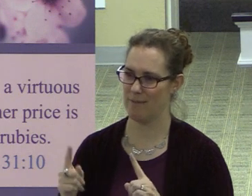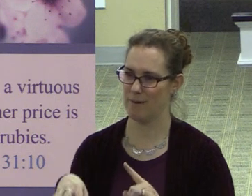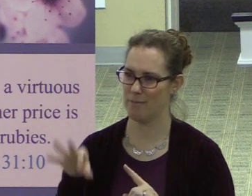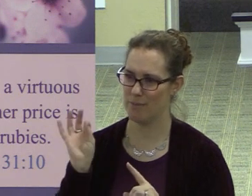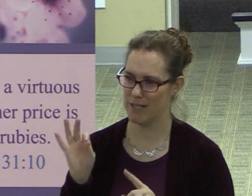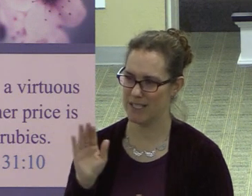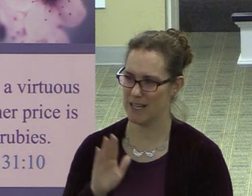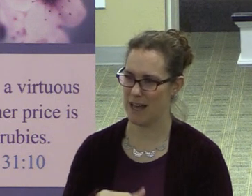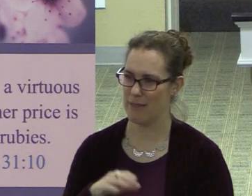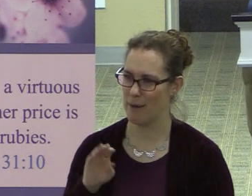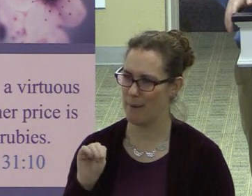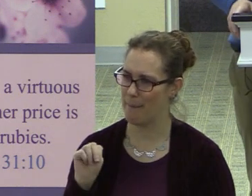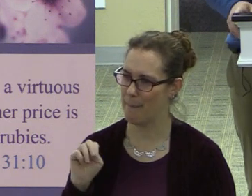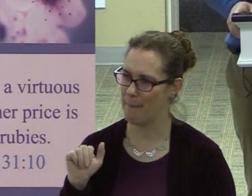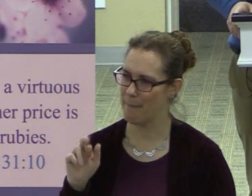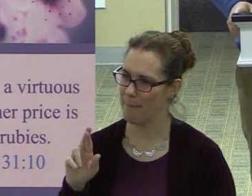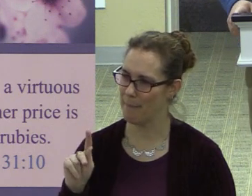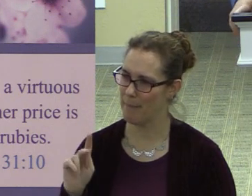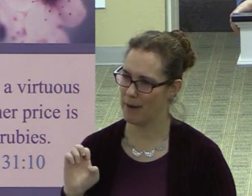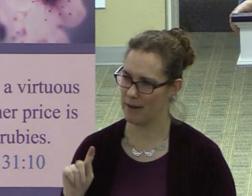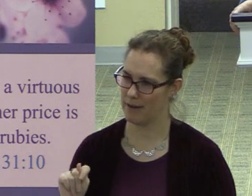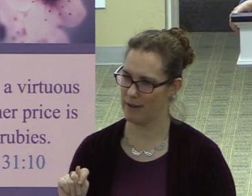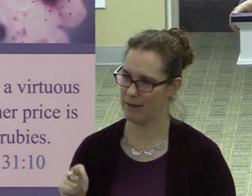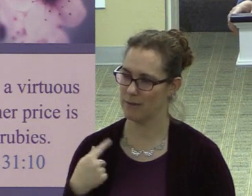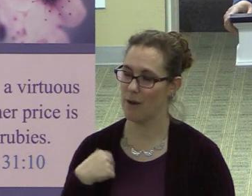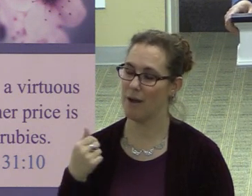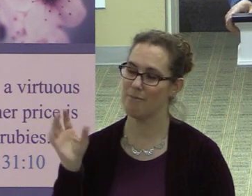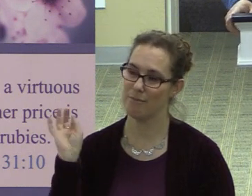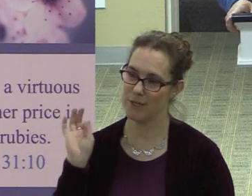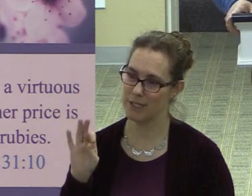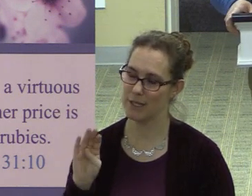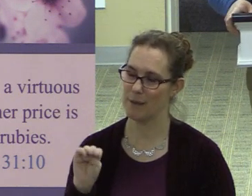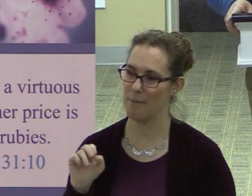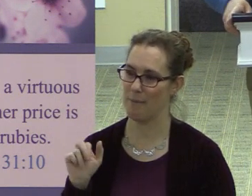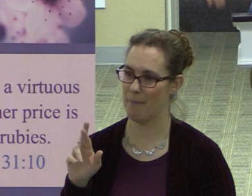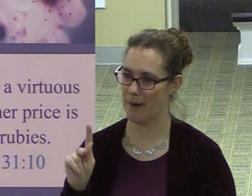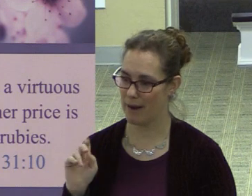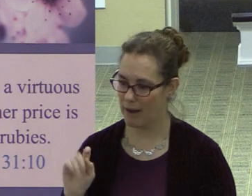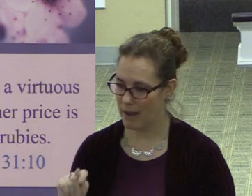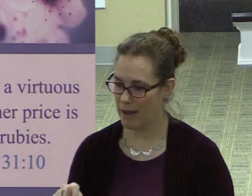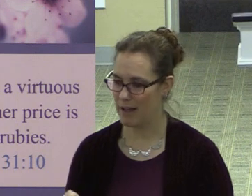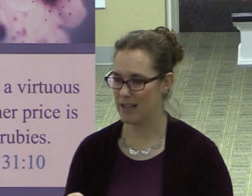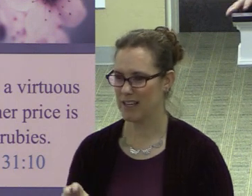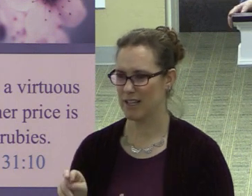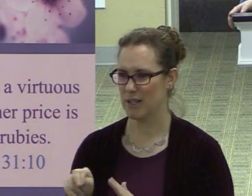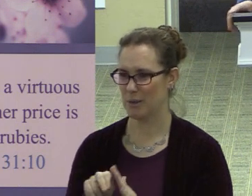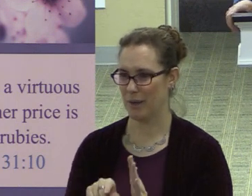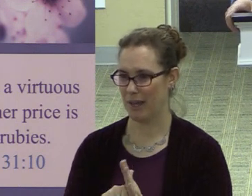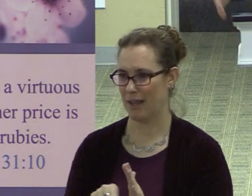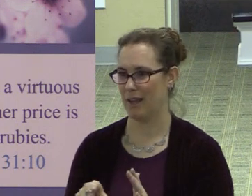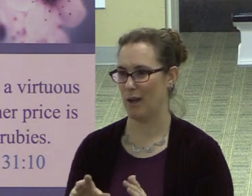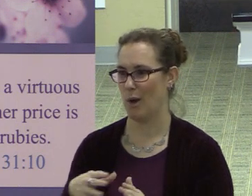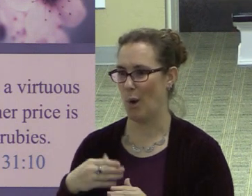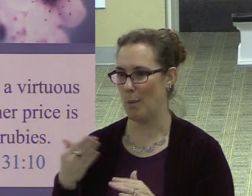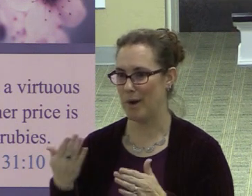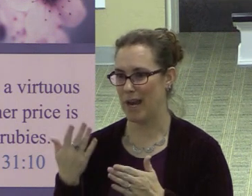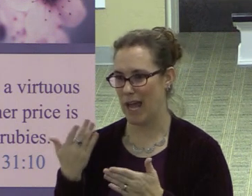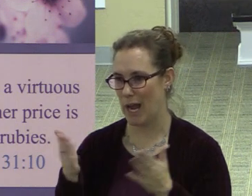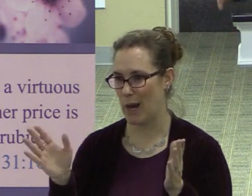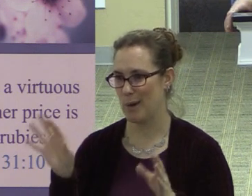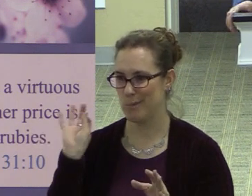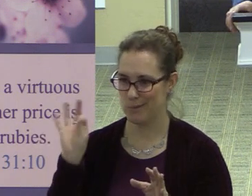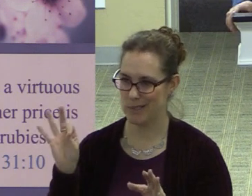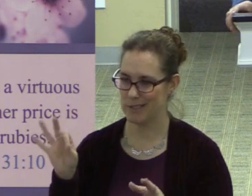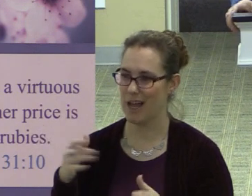market. So I'm up there, I'm preaching at the market, and I'm getting ready to preach. And New Guinea open-air preaching works. I enjoyed it there. They'll come and